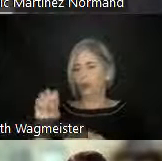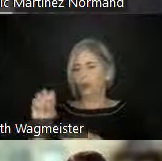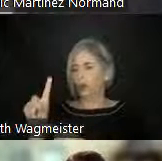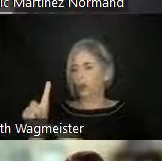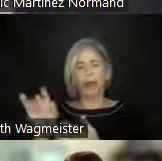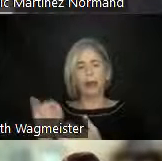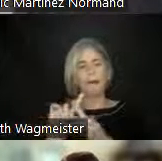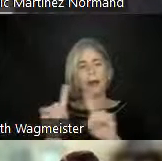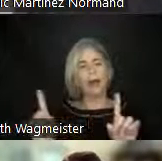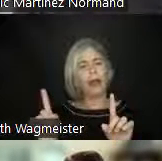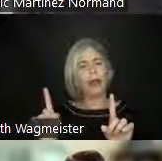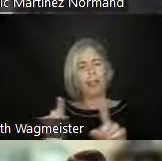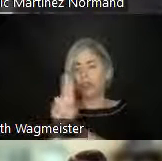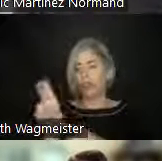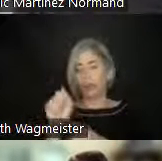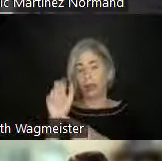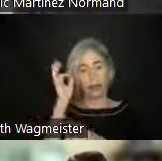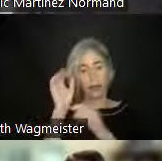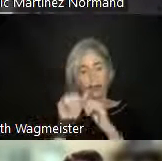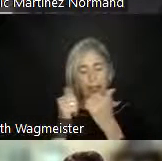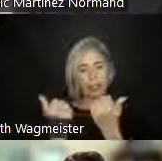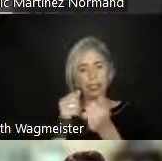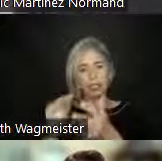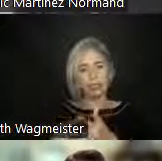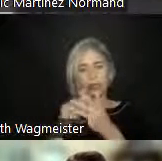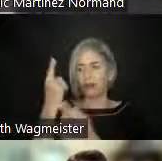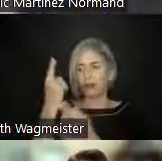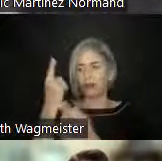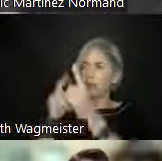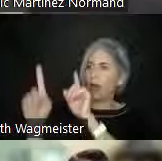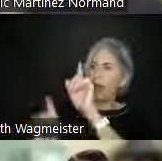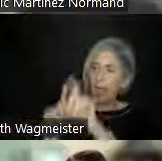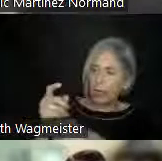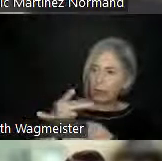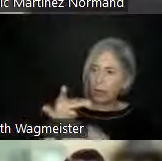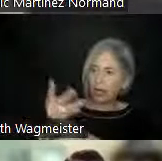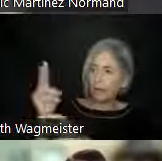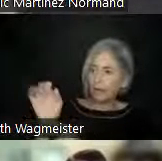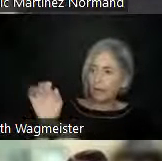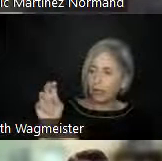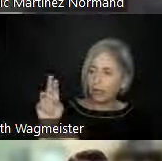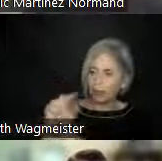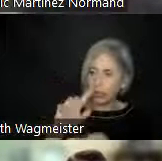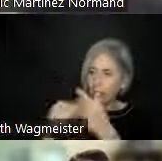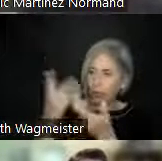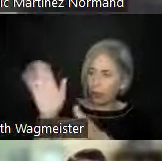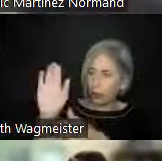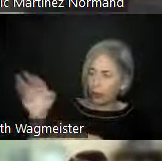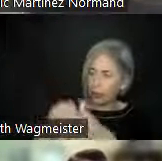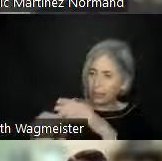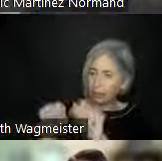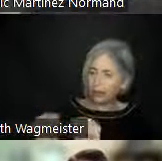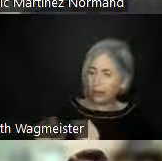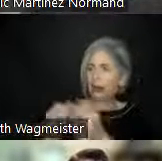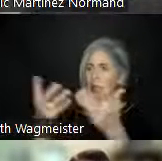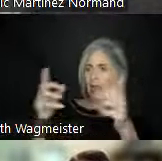But when U.S. federal agencies started to ask product vendors about the accessibility of their products, there was a lot of